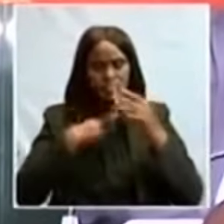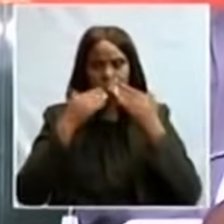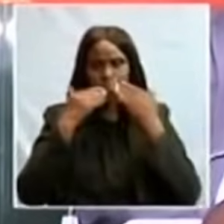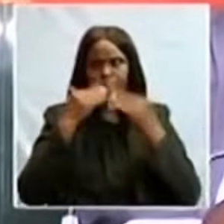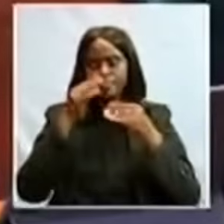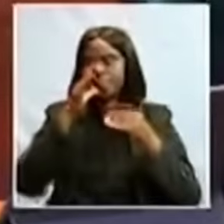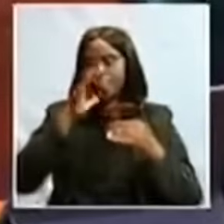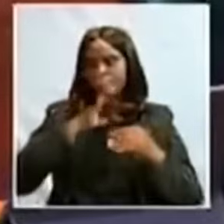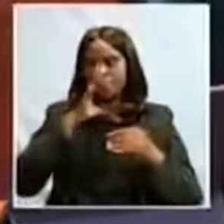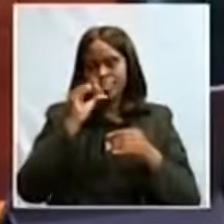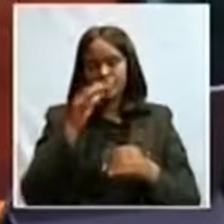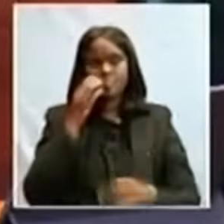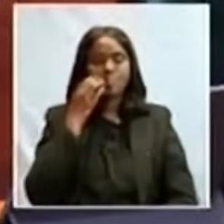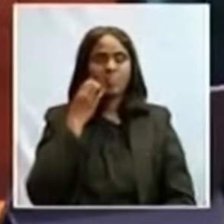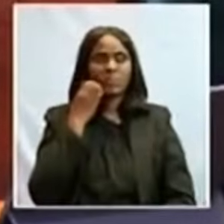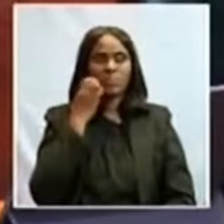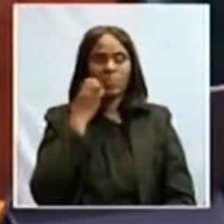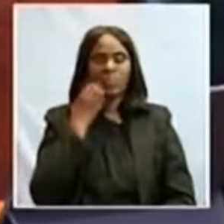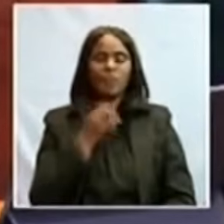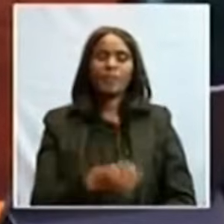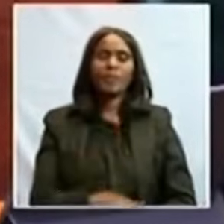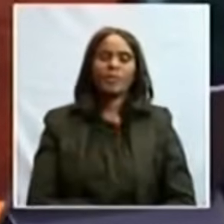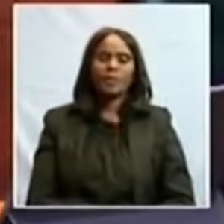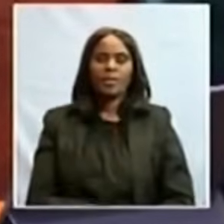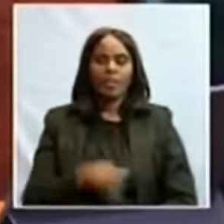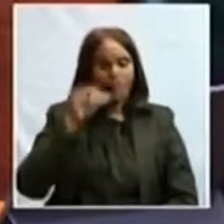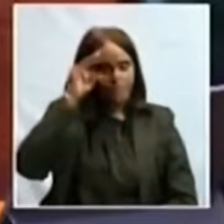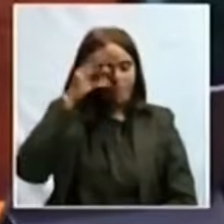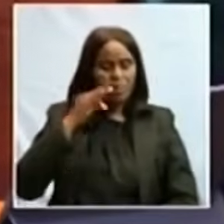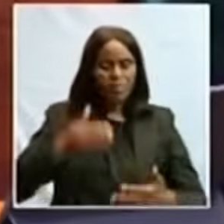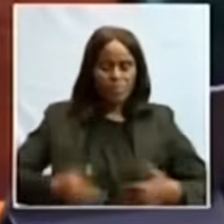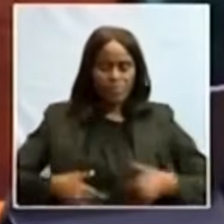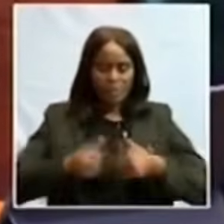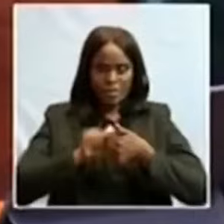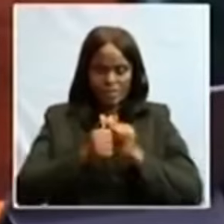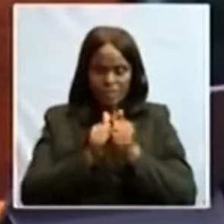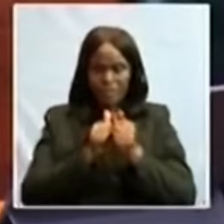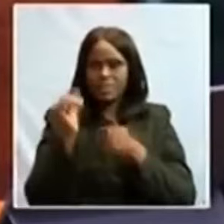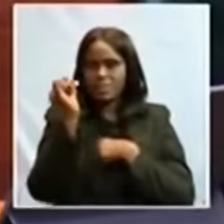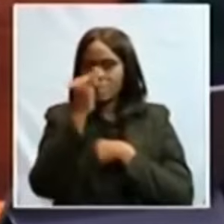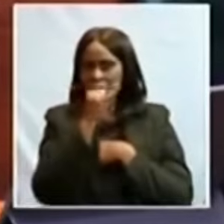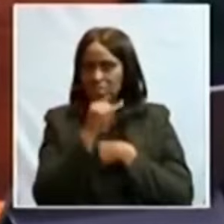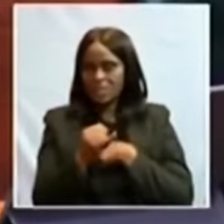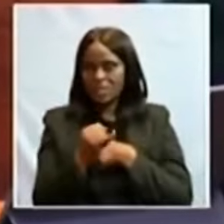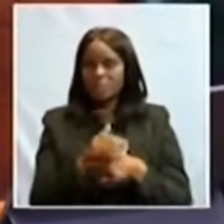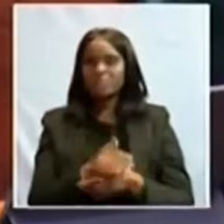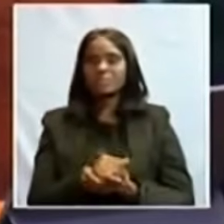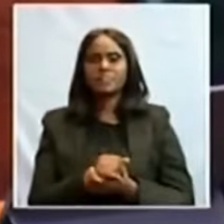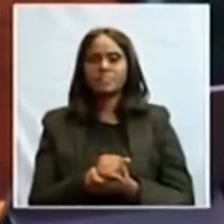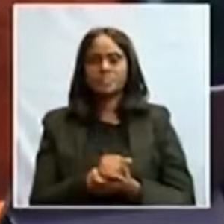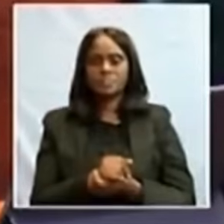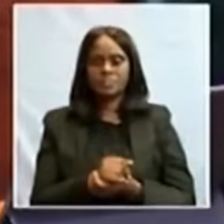Madam Speaker. The Honorable Minister of Youth, Sport and Arts.